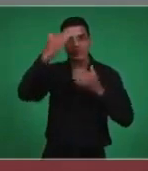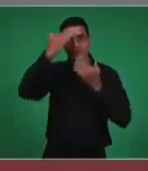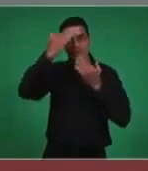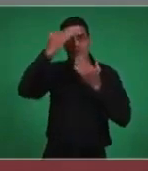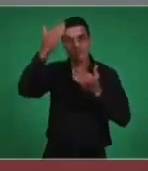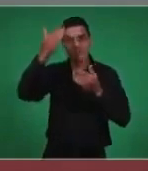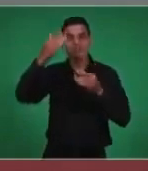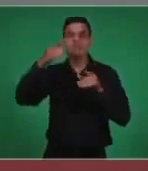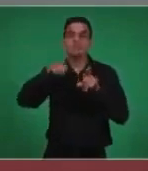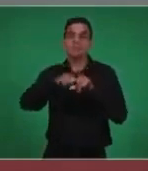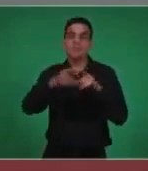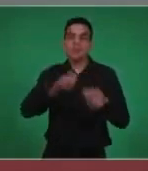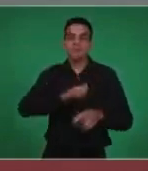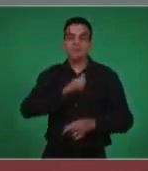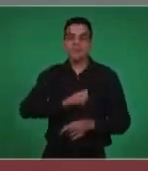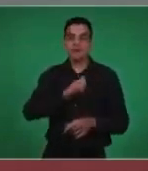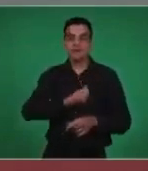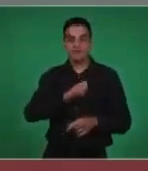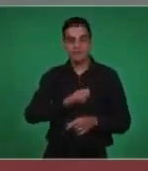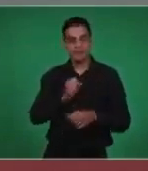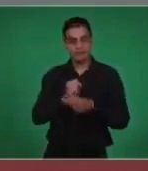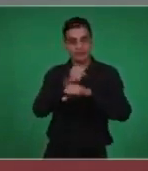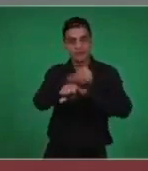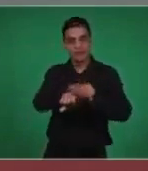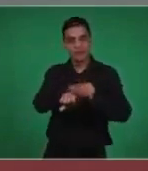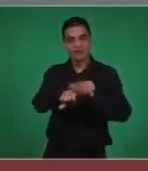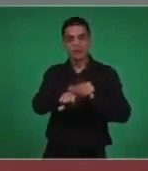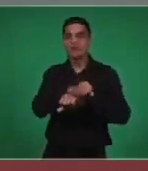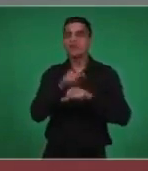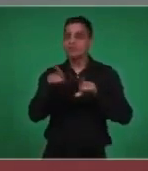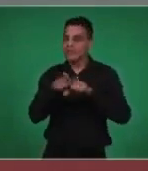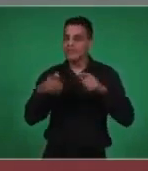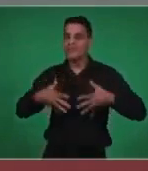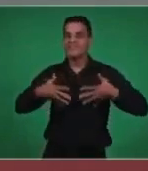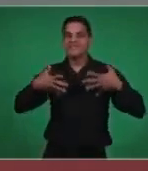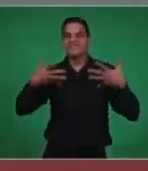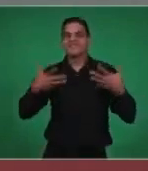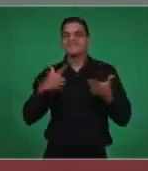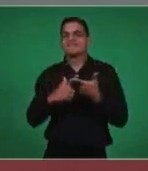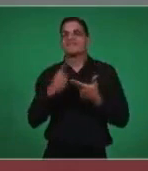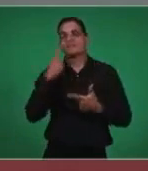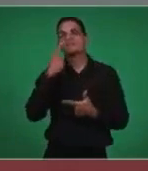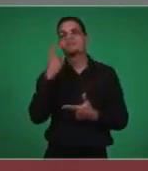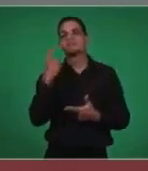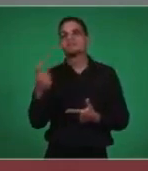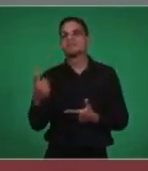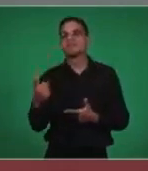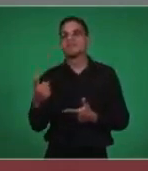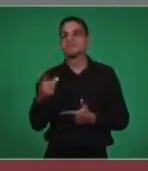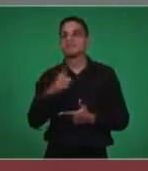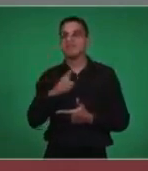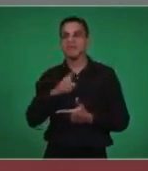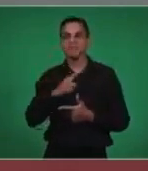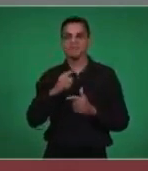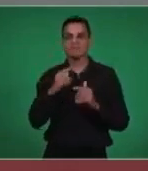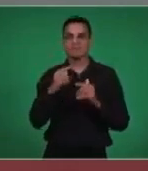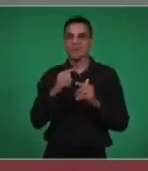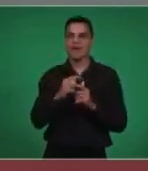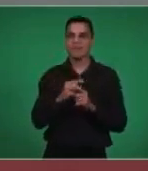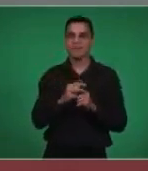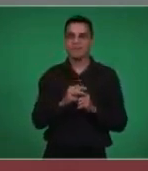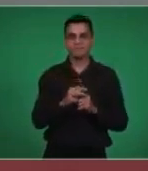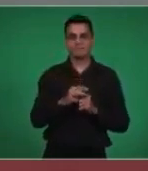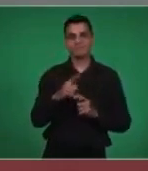everyone who are listening to us, and also with great joy. It's interesting. I have today the record